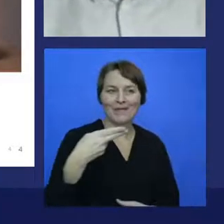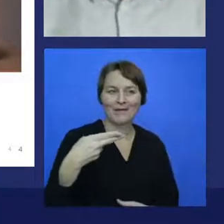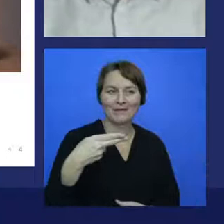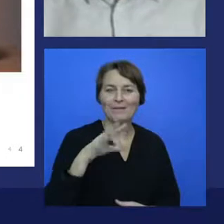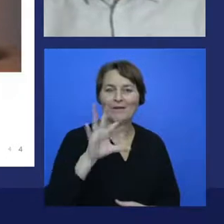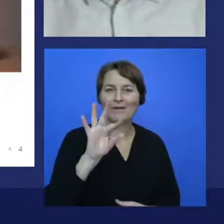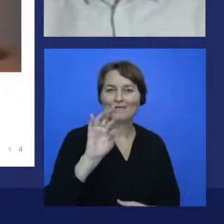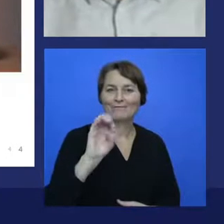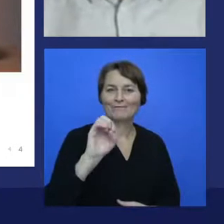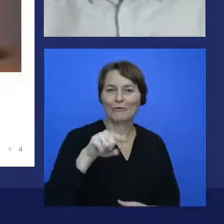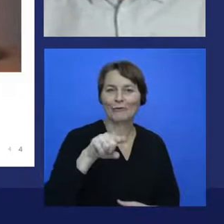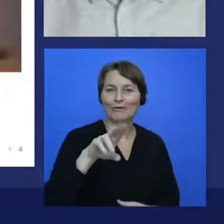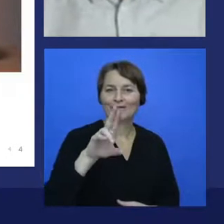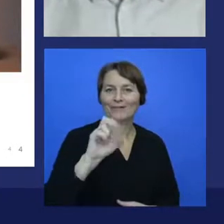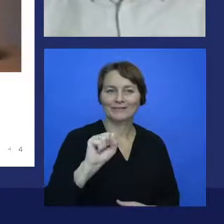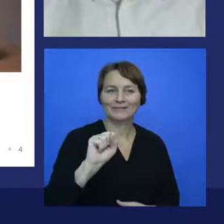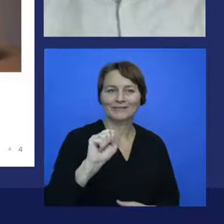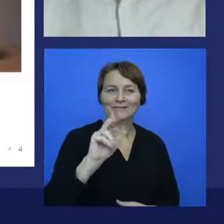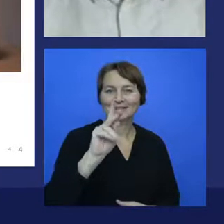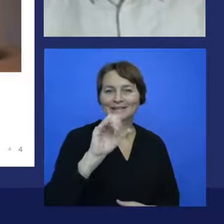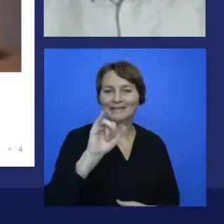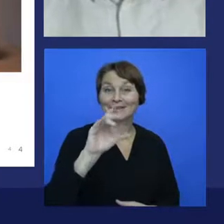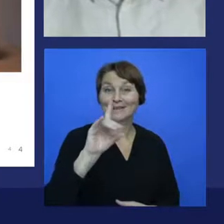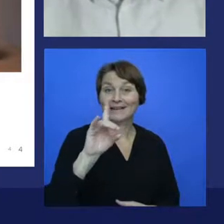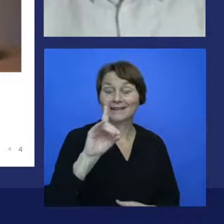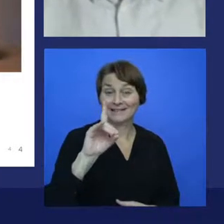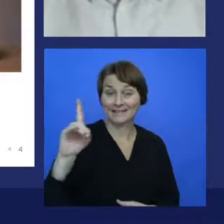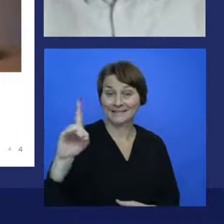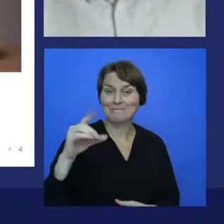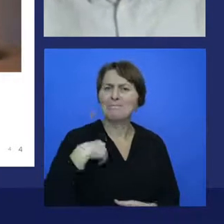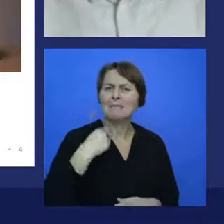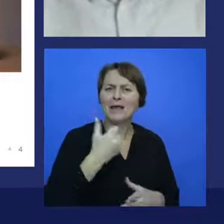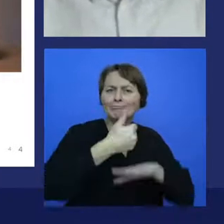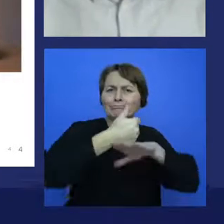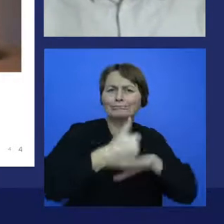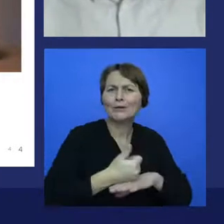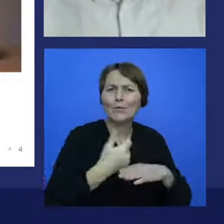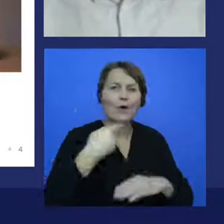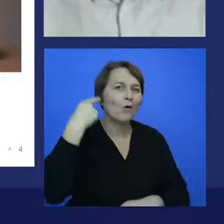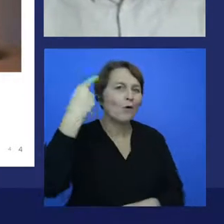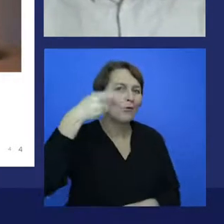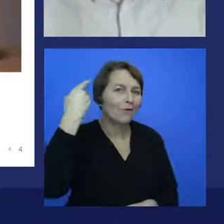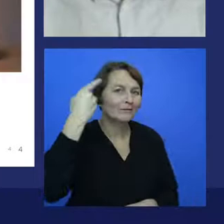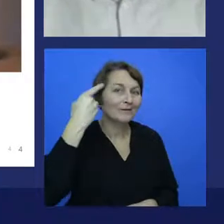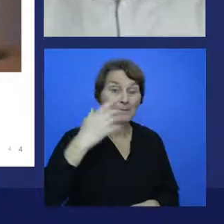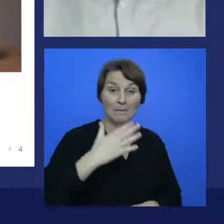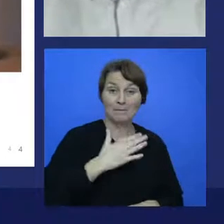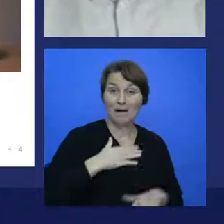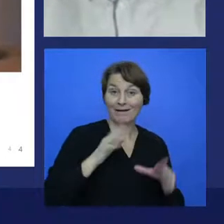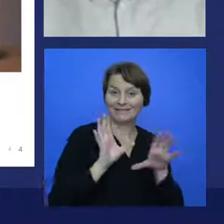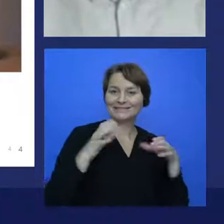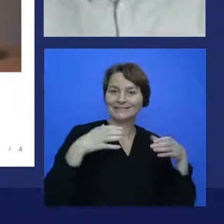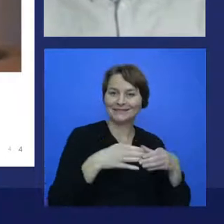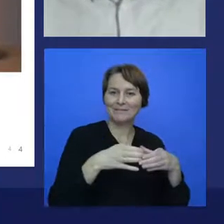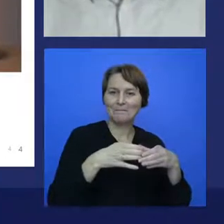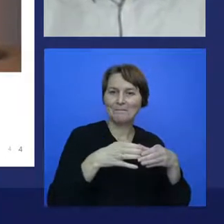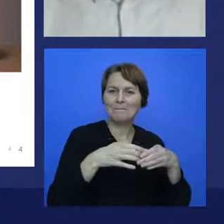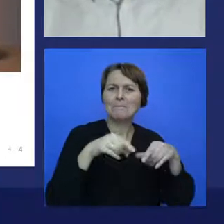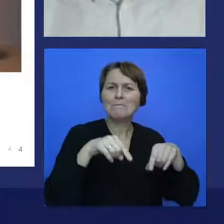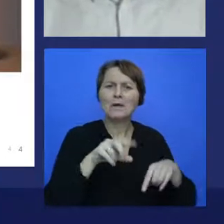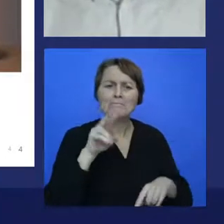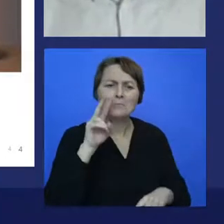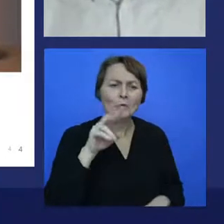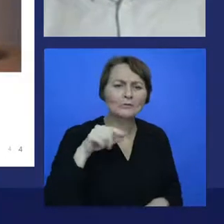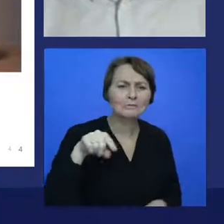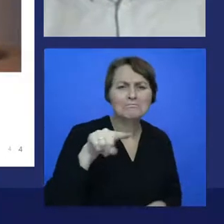based in London. So the emerging technology team at Avanade looks at a really